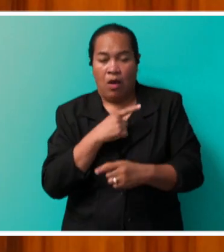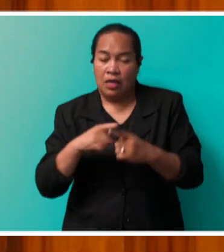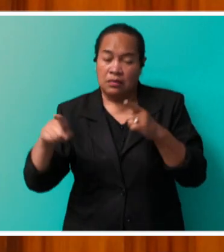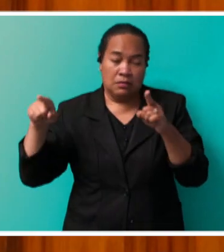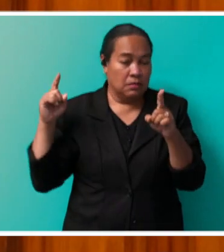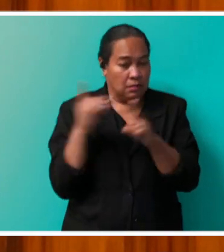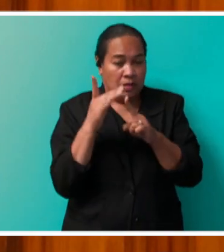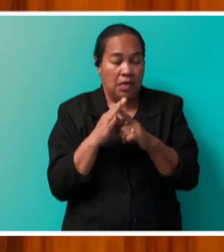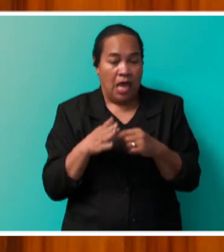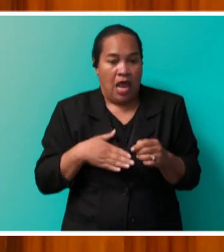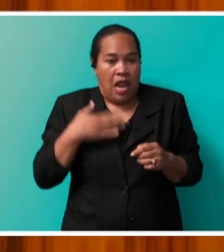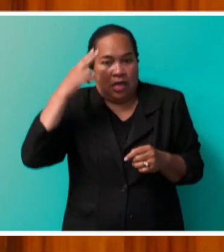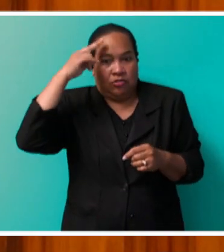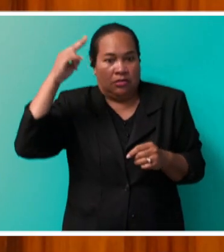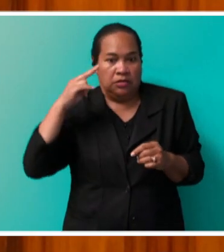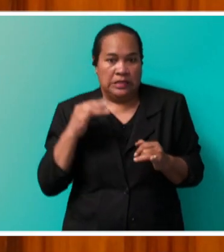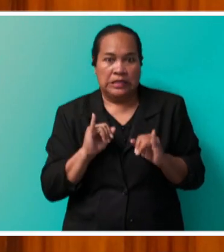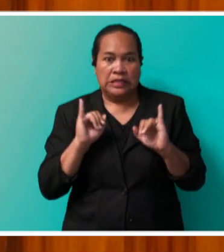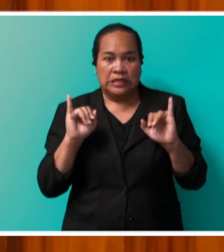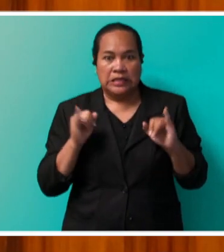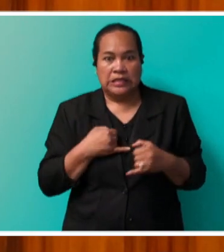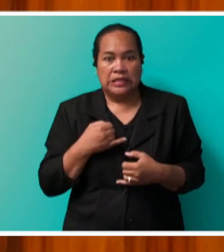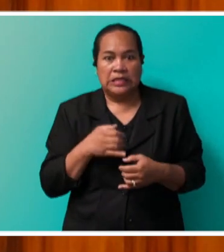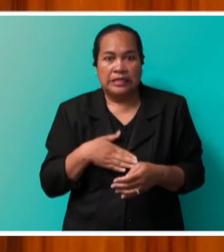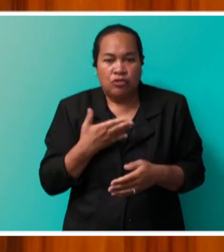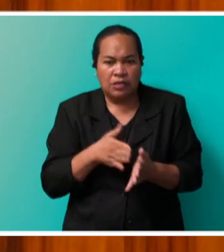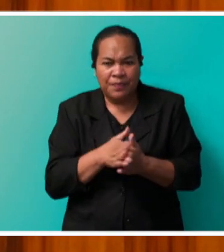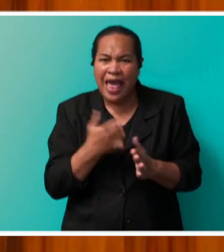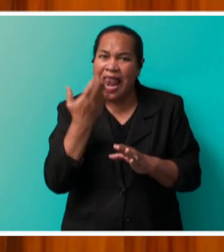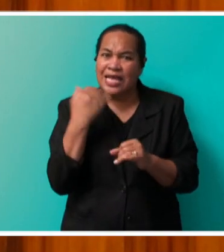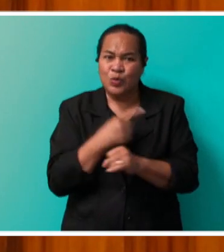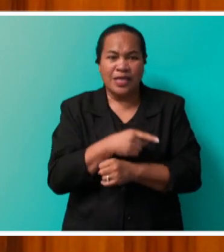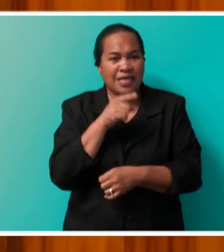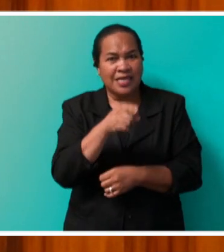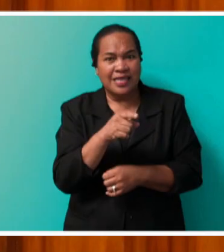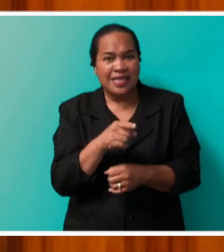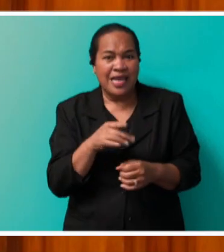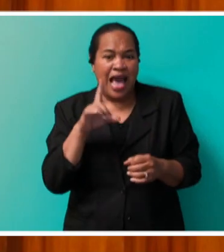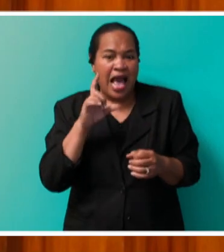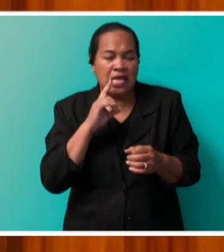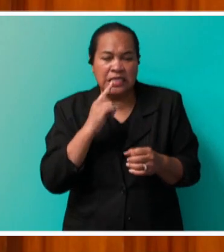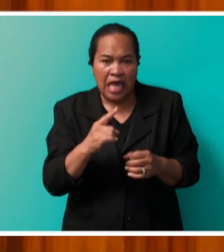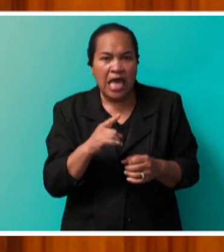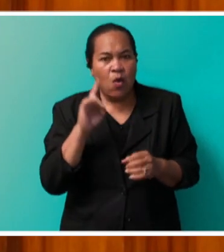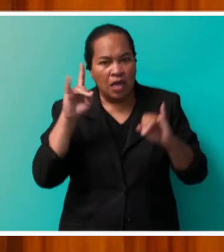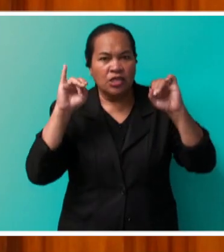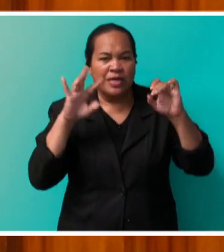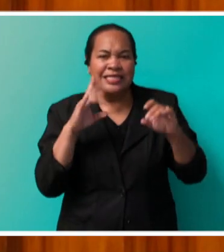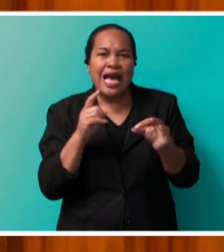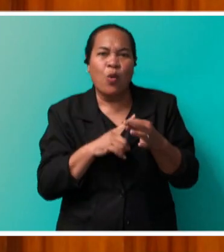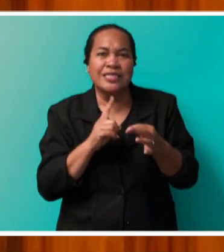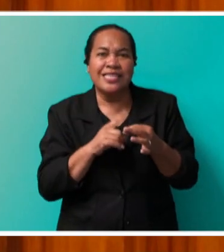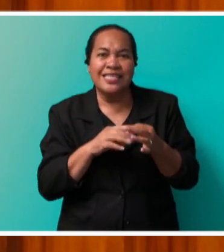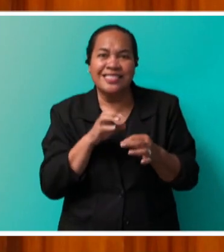national interests. Last week, the Honorable Rinesh Sharma raised the issue of termite as a supplementary question